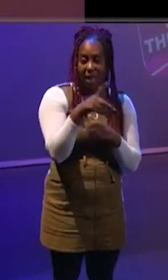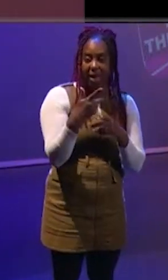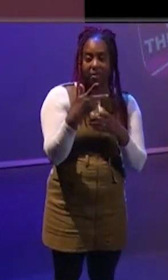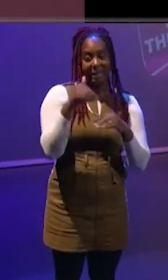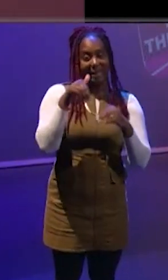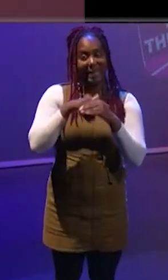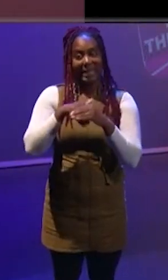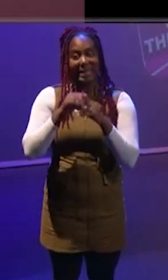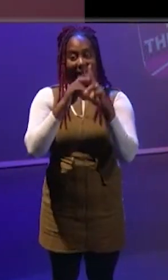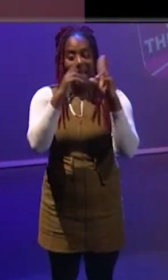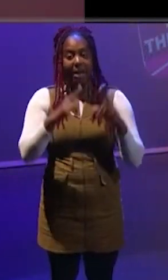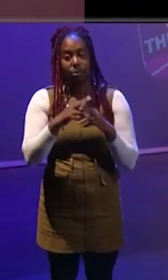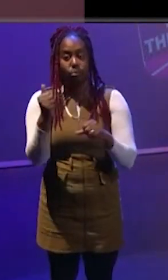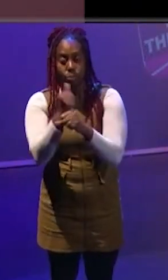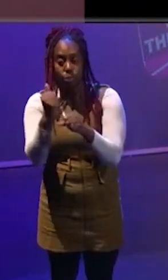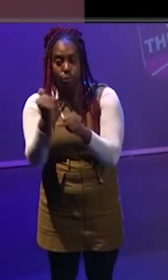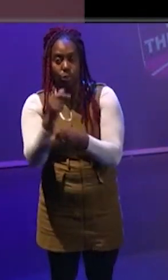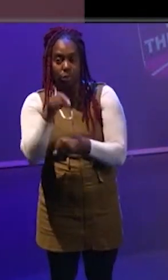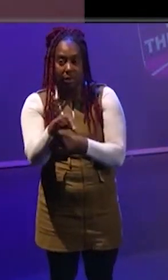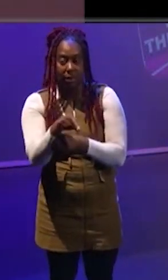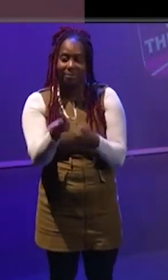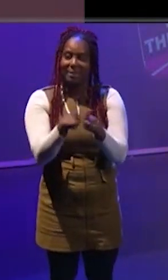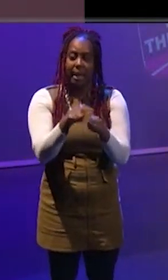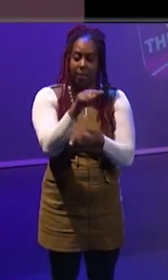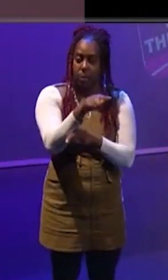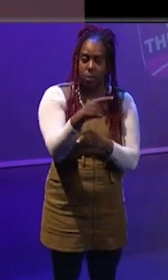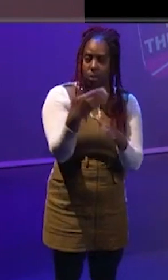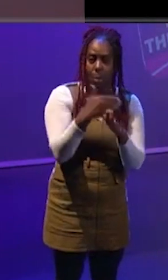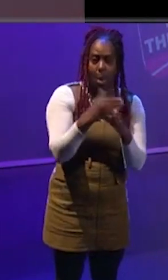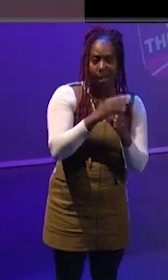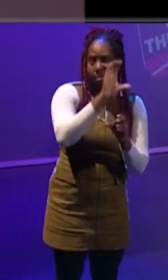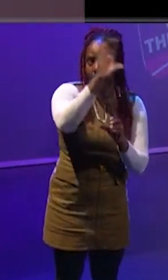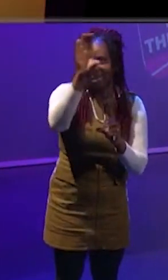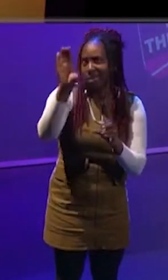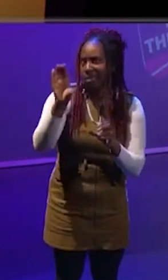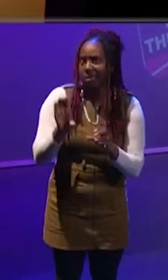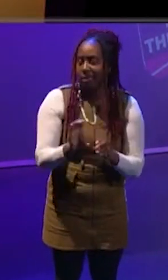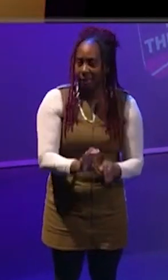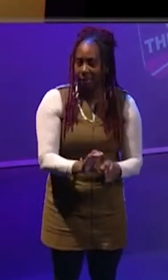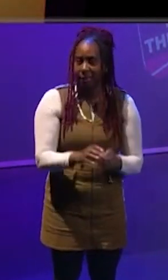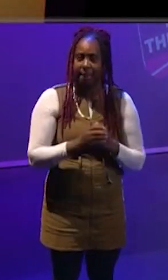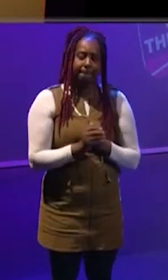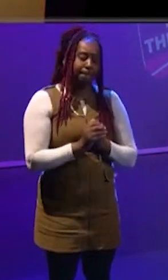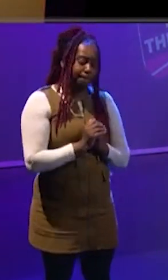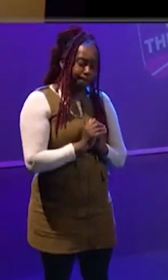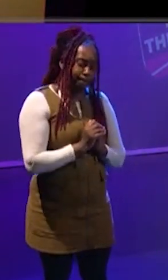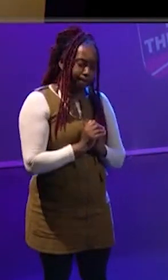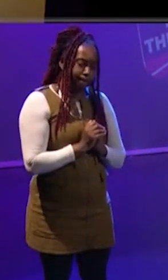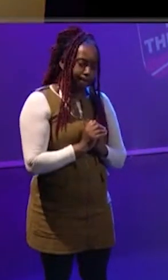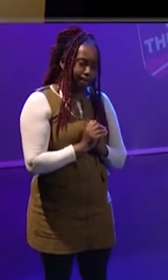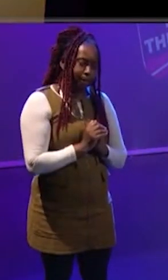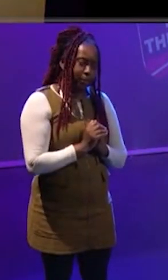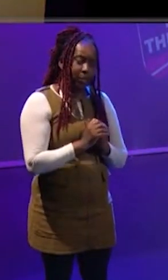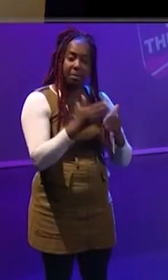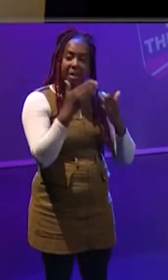For half of my time, so also that. But you can definitely work across different things. Thank you so much, and